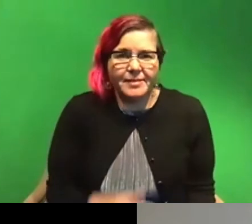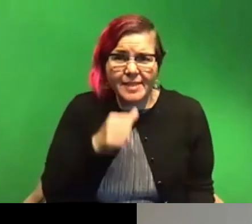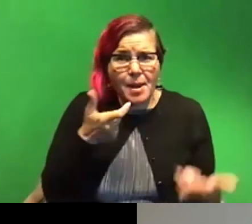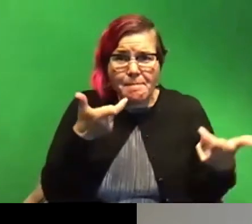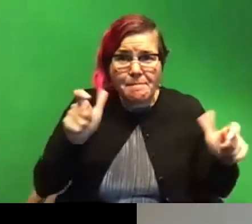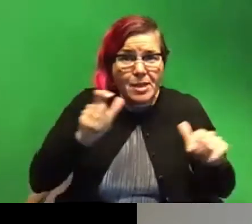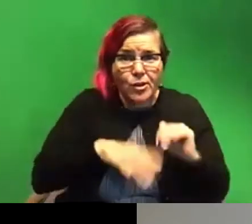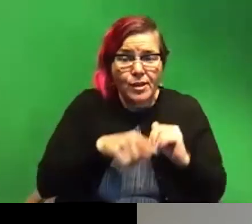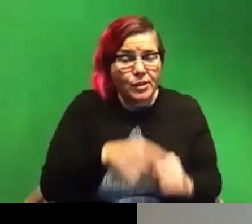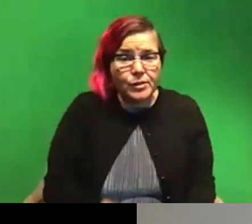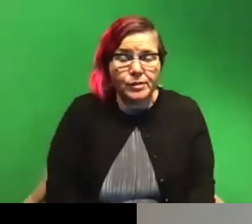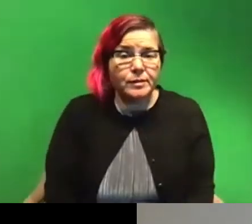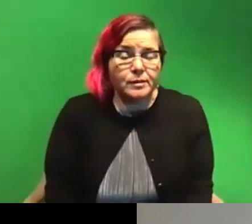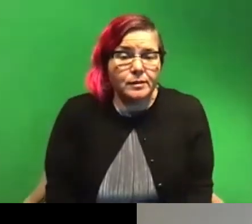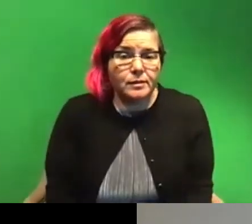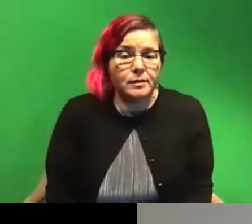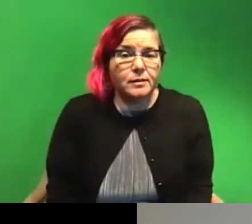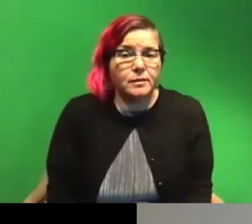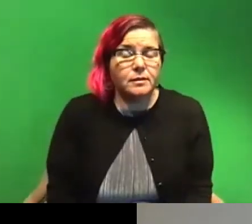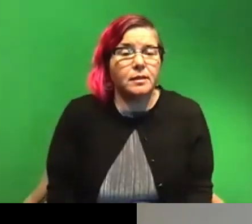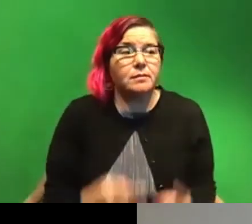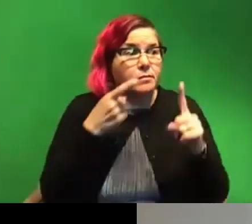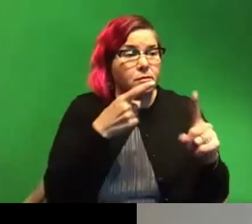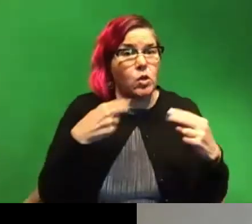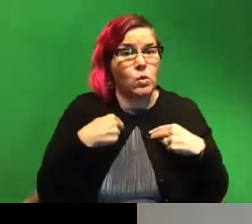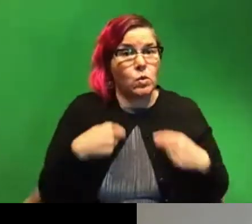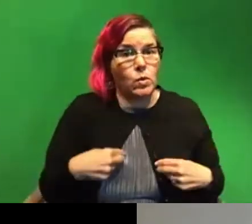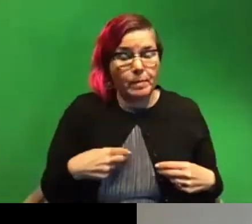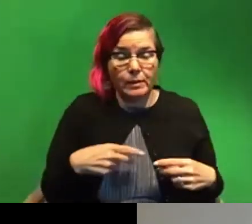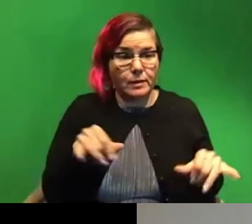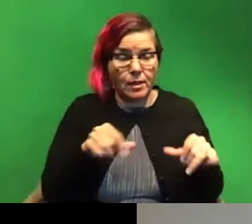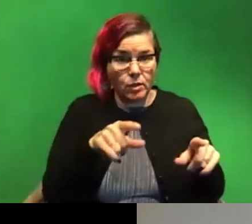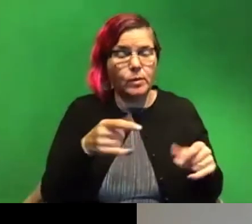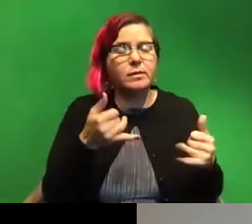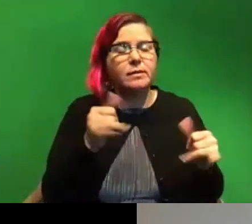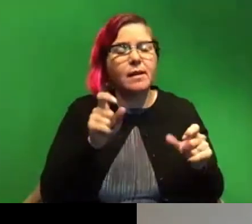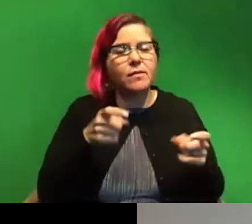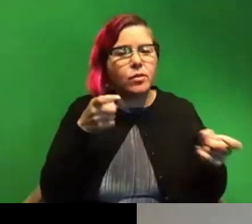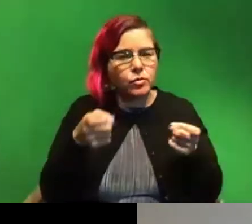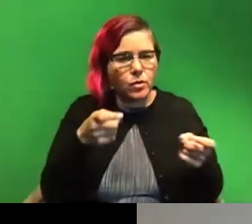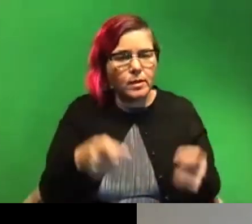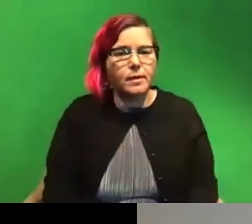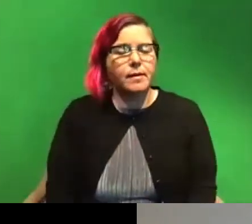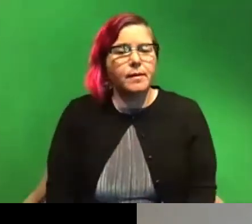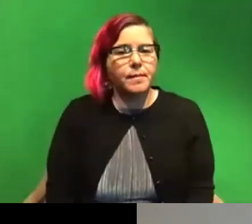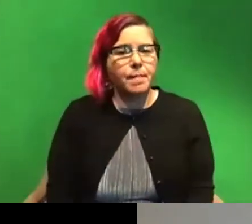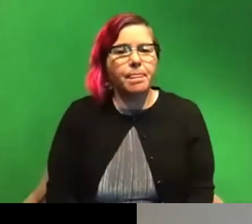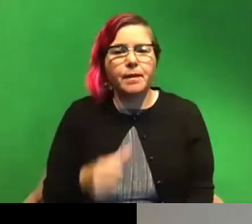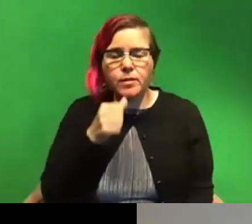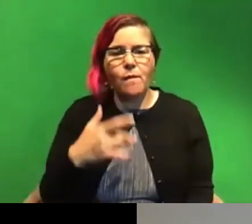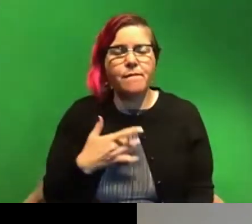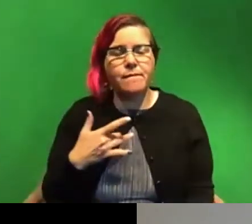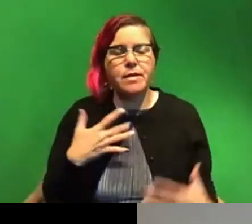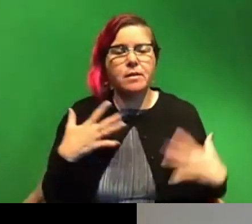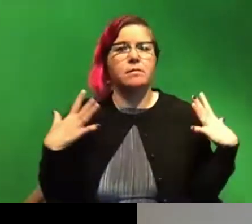are. And ultimately, humans, just like you, still have to control it. And so don't feel helpless